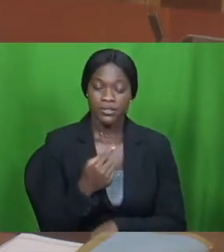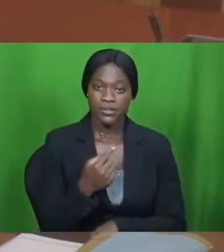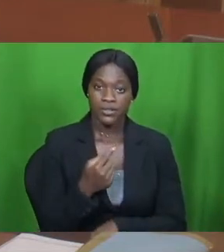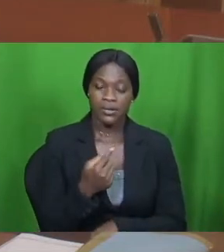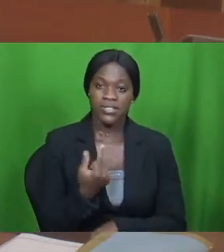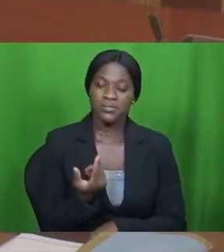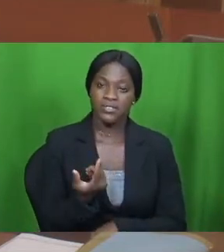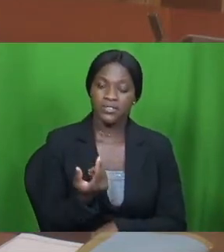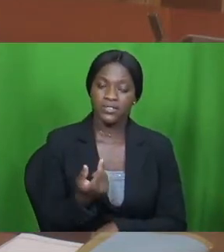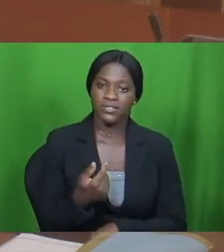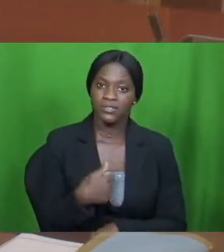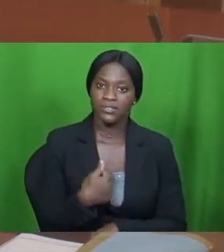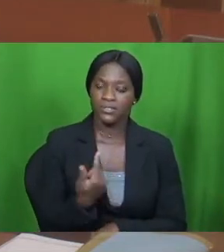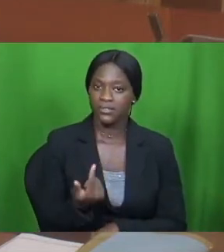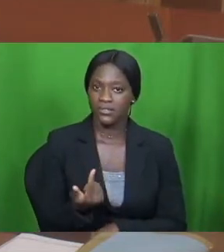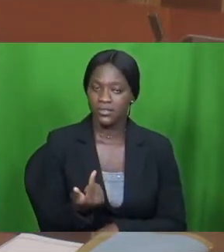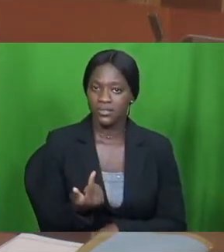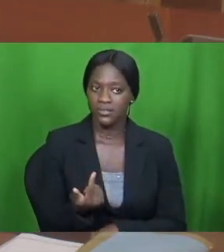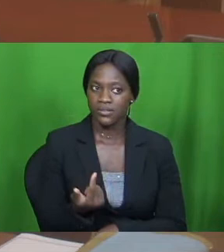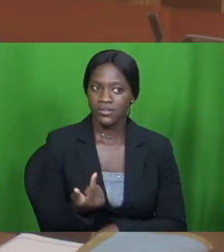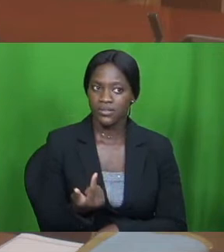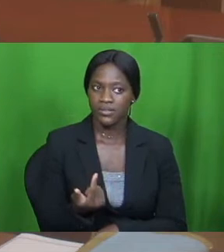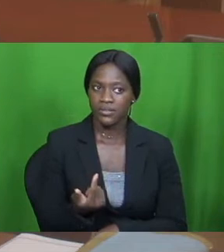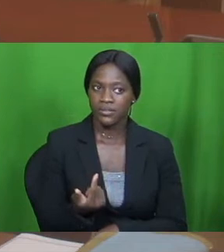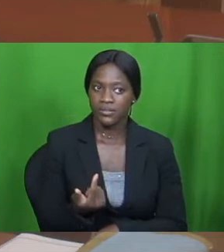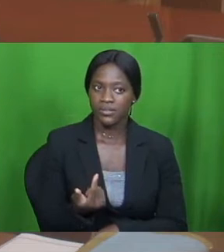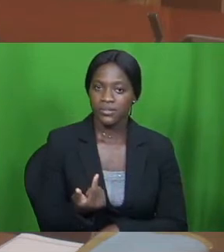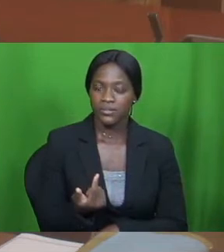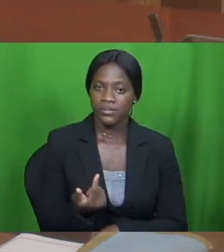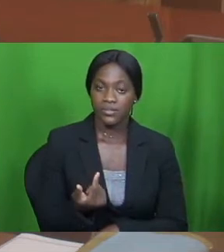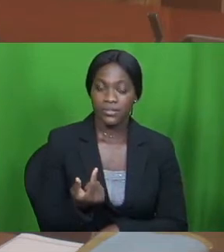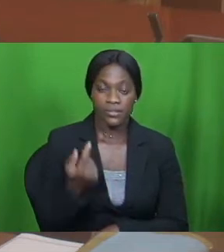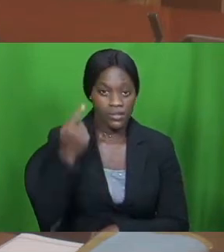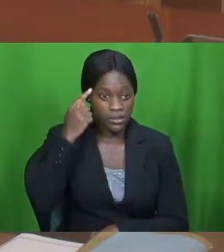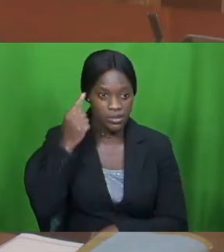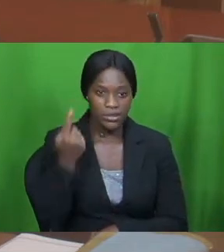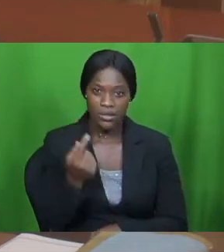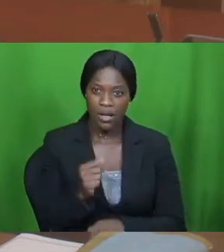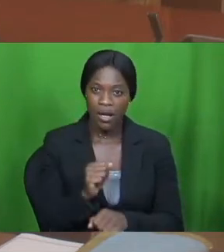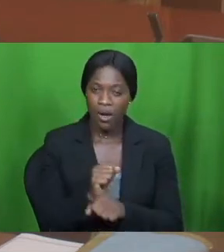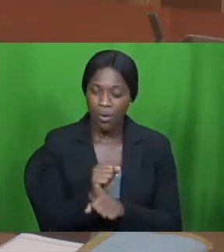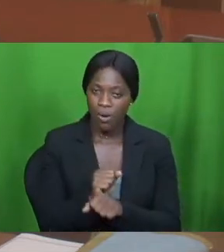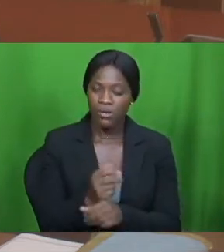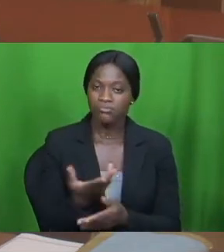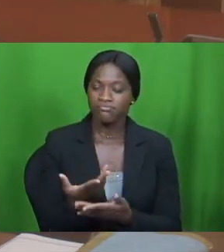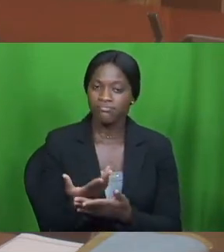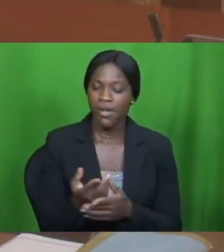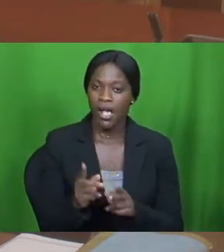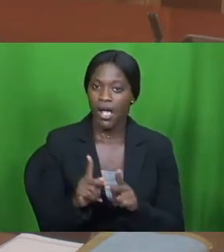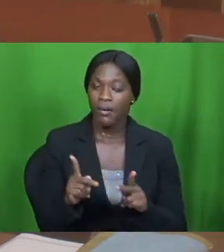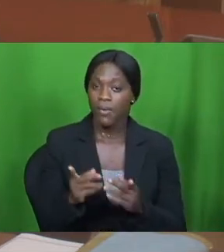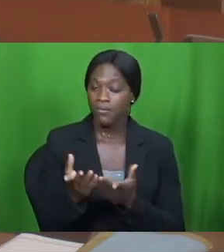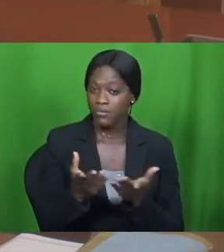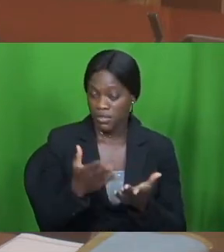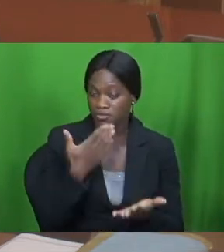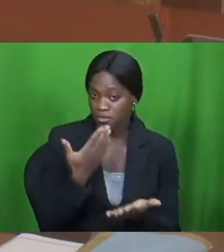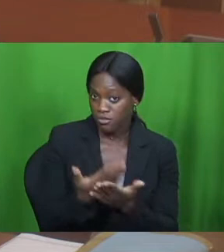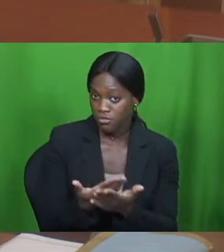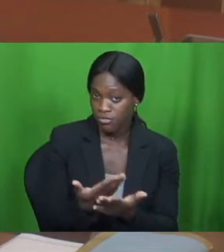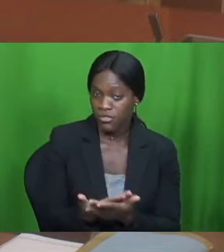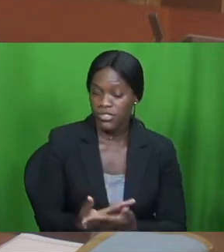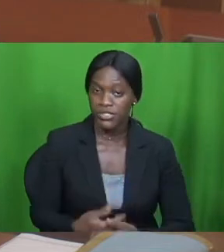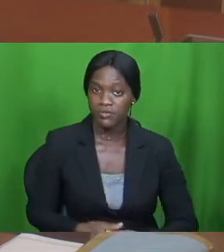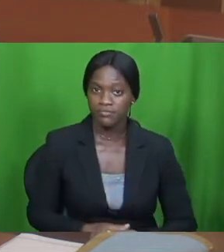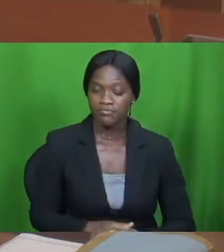the character displayed in pursuit of public service by the late Honourable Member is admirable.